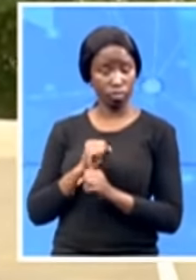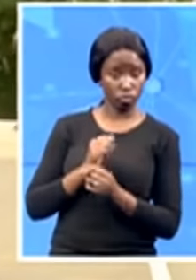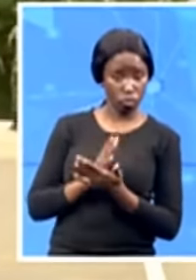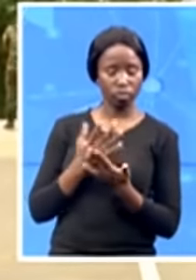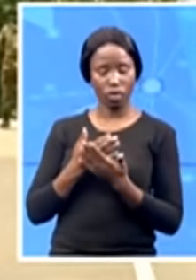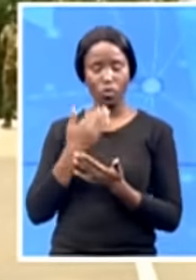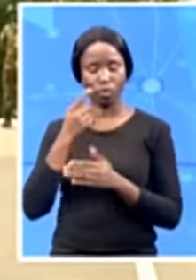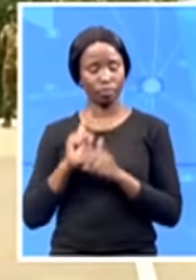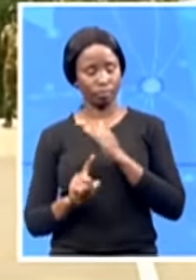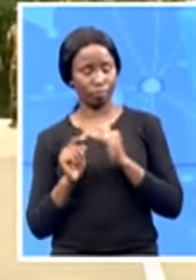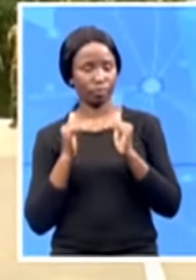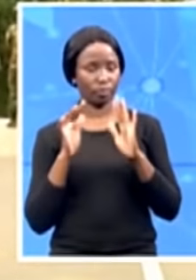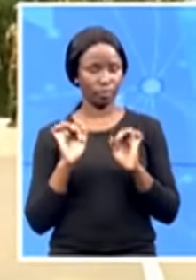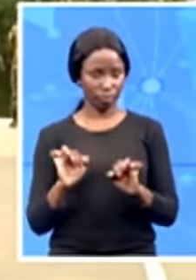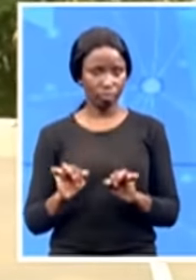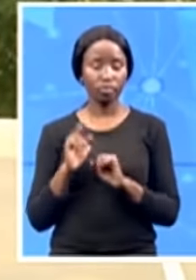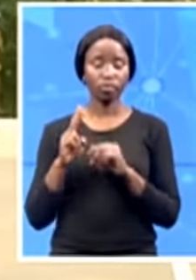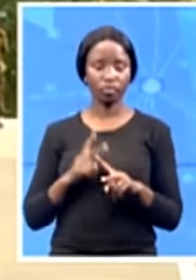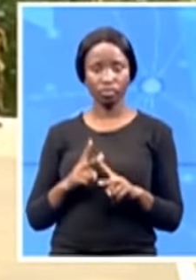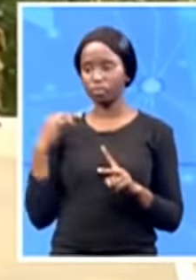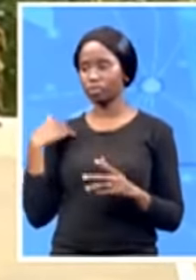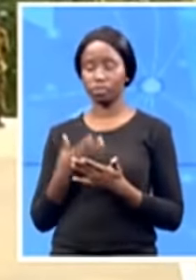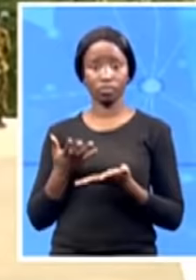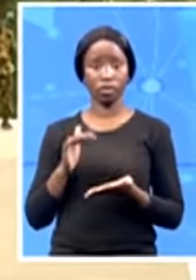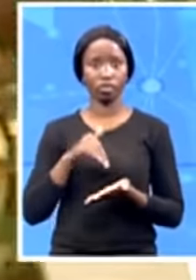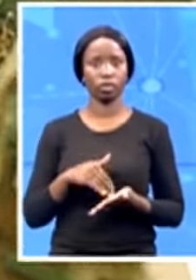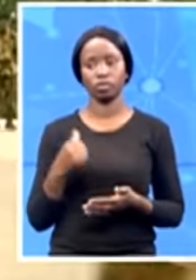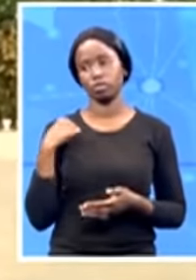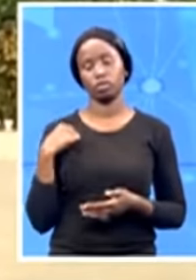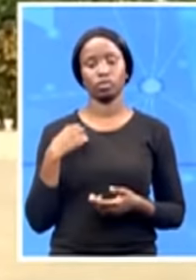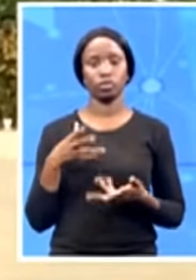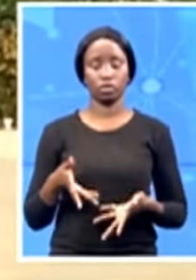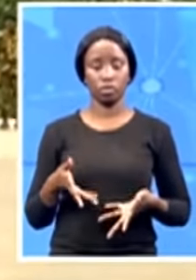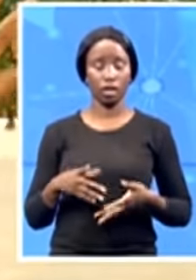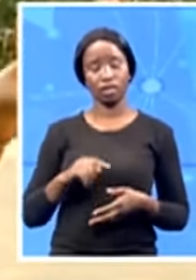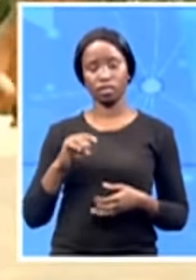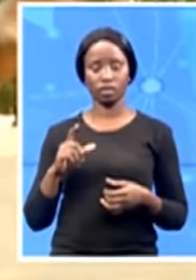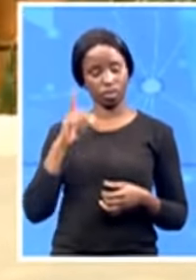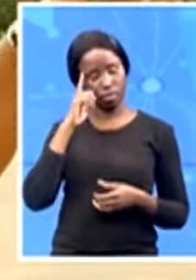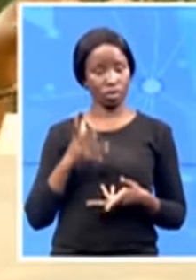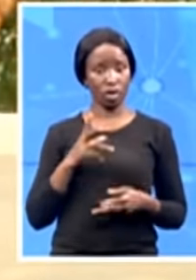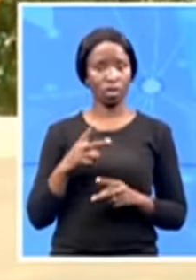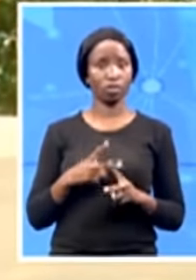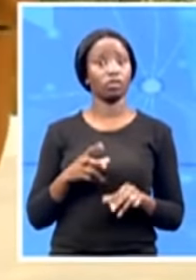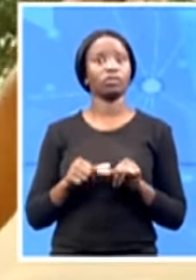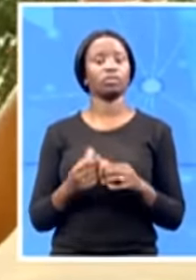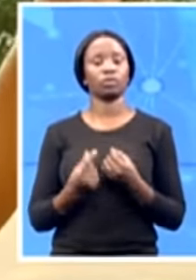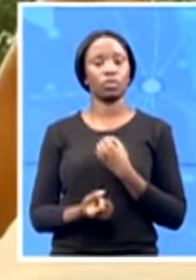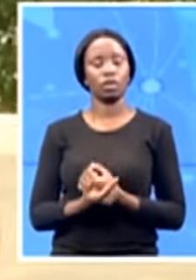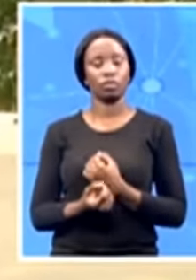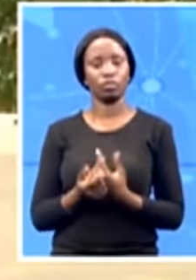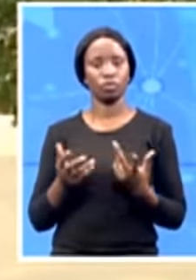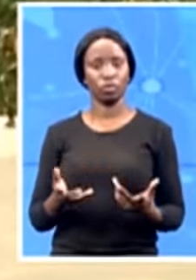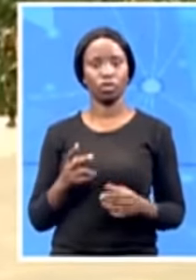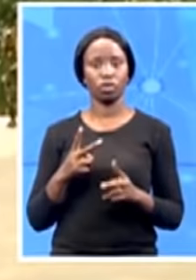been here, Desiree, from yesterday, they've continuously doing that. And of course, outside as well, they are setting up, and there's certain